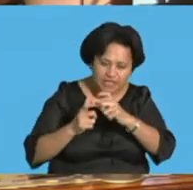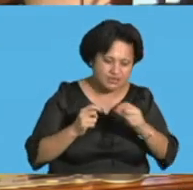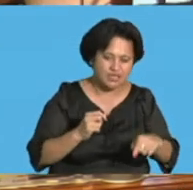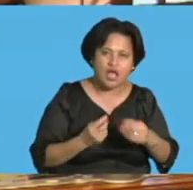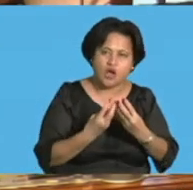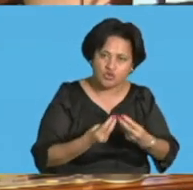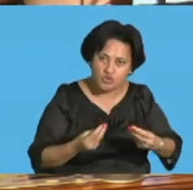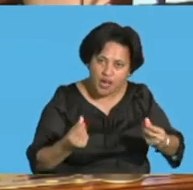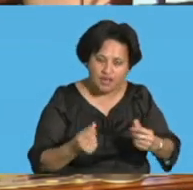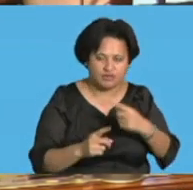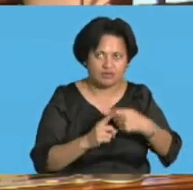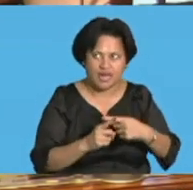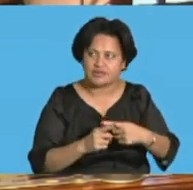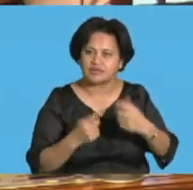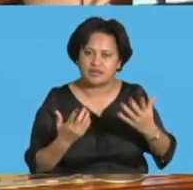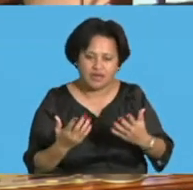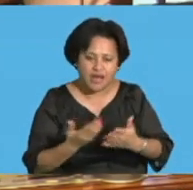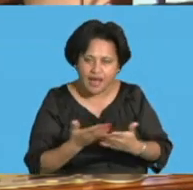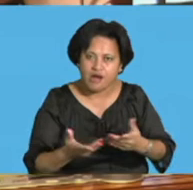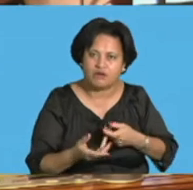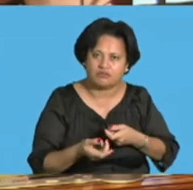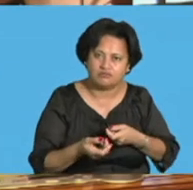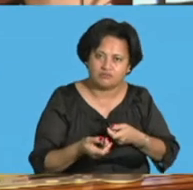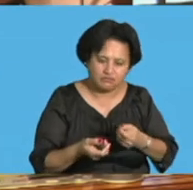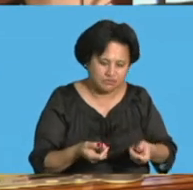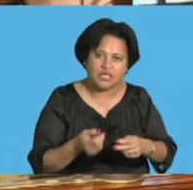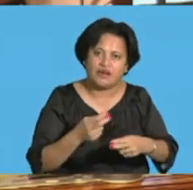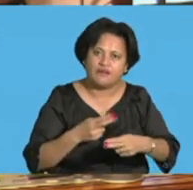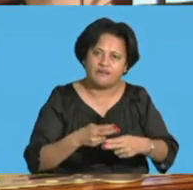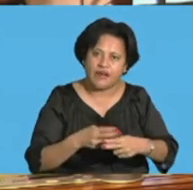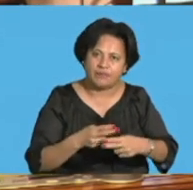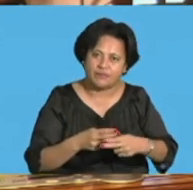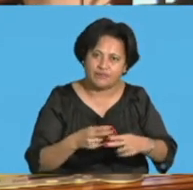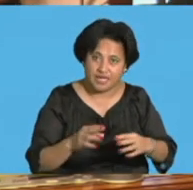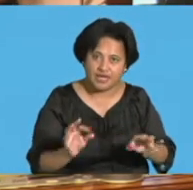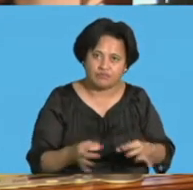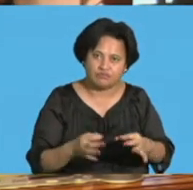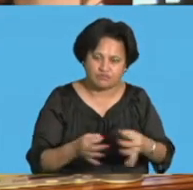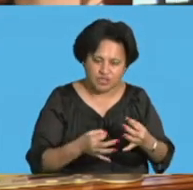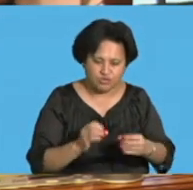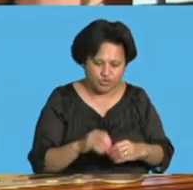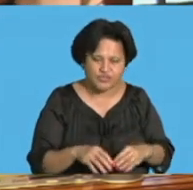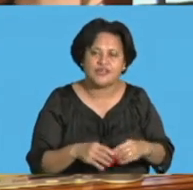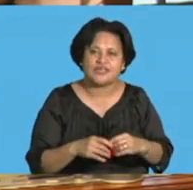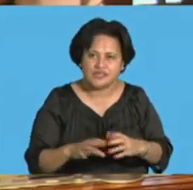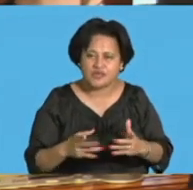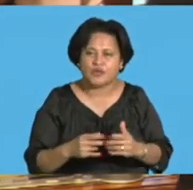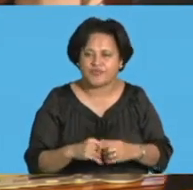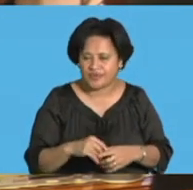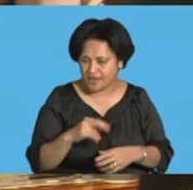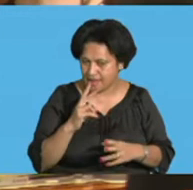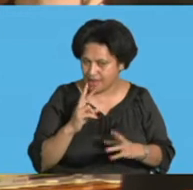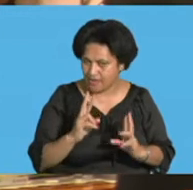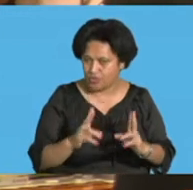we want our students to learn about organic farming, and I'm sure my honourable colleagues will promote that also through the Ministry of